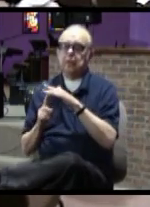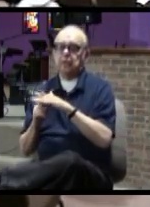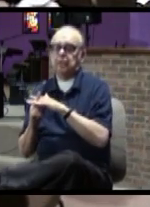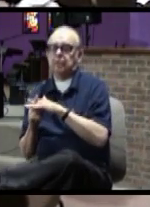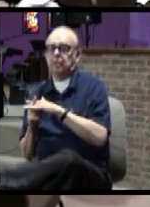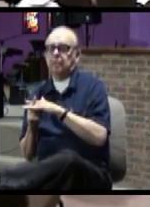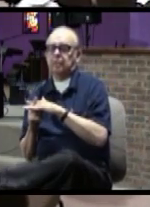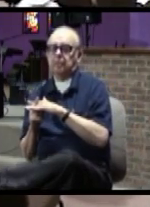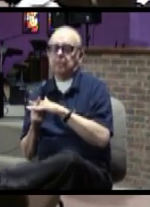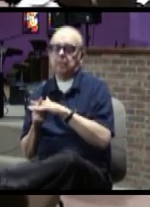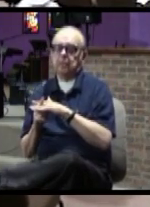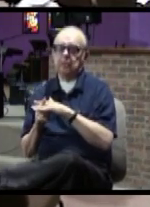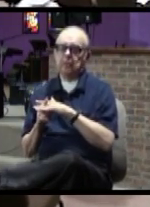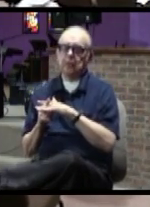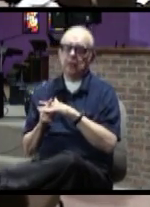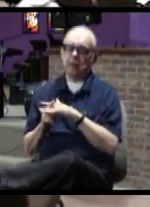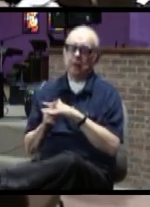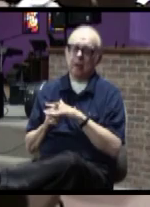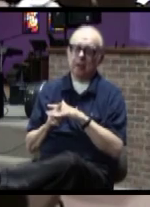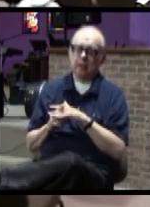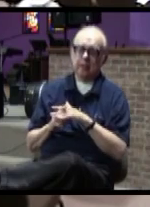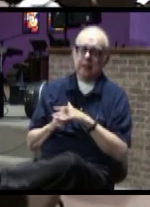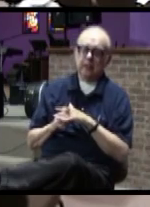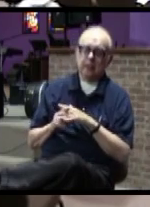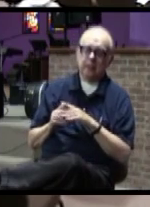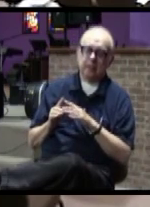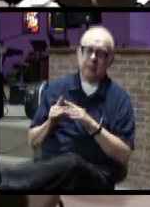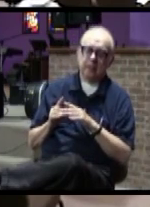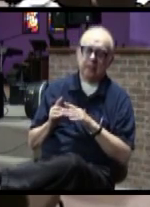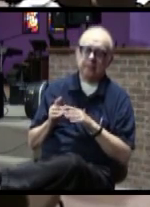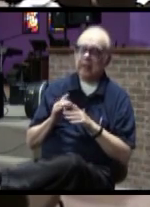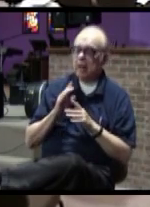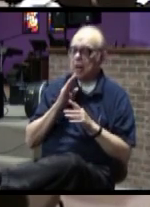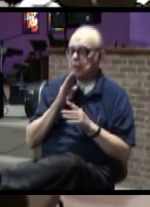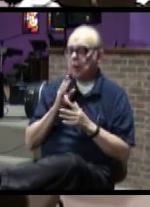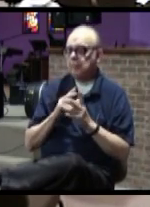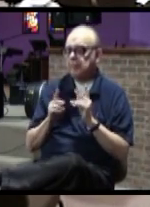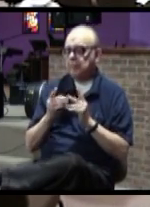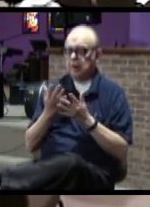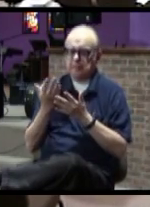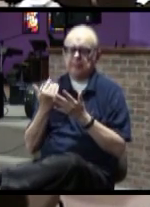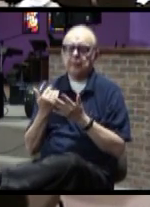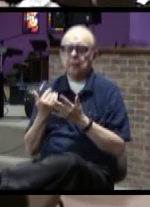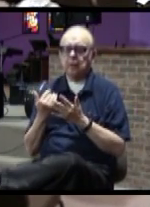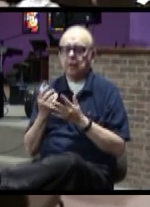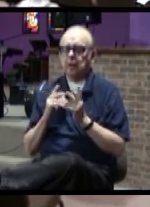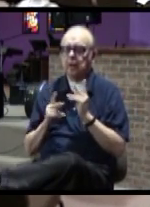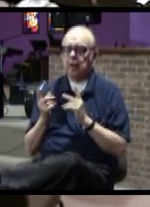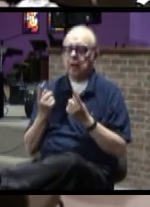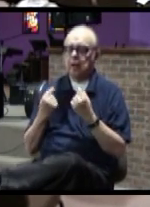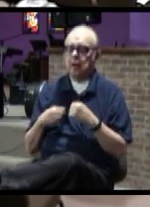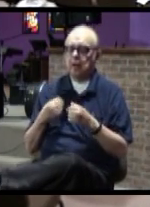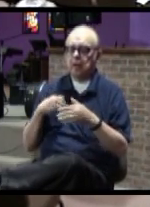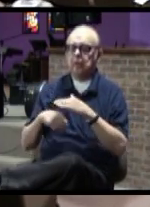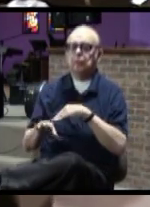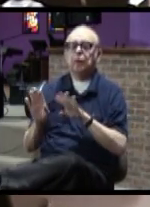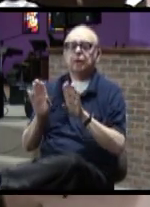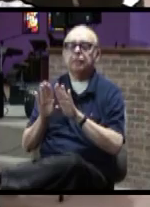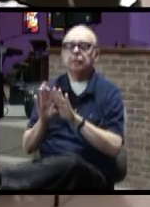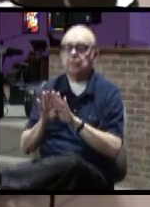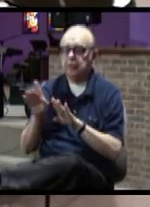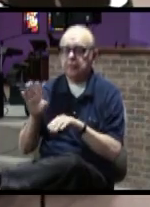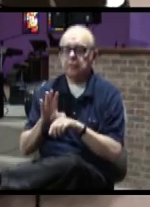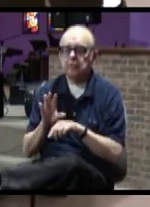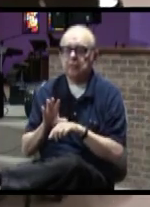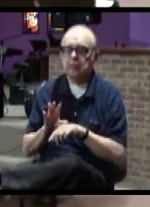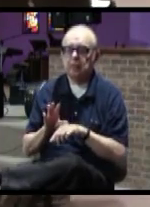People would start showing up, and Debbie was here, and so you can validate what I'm saying is true. People would come